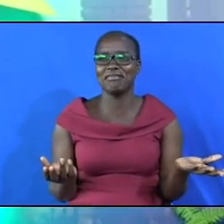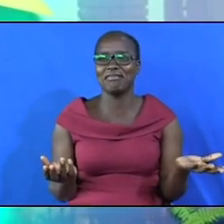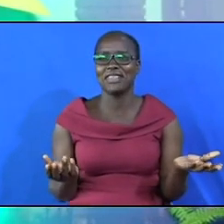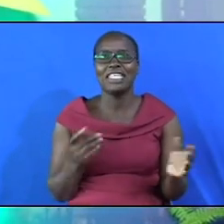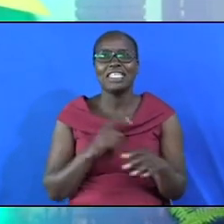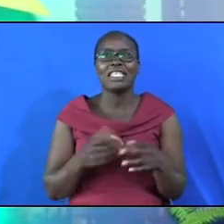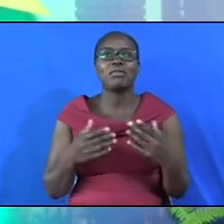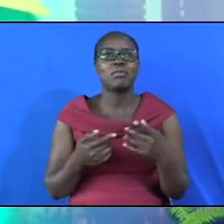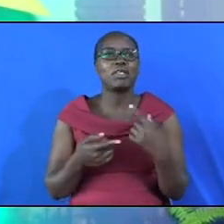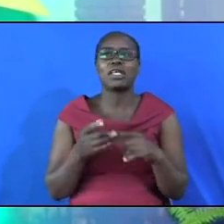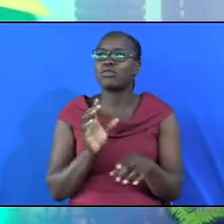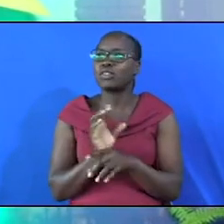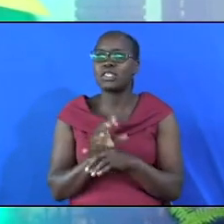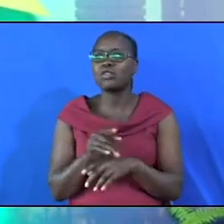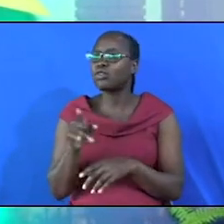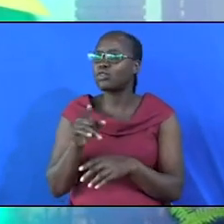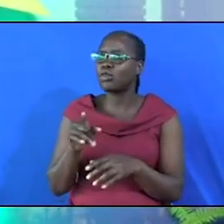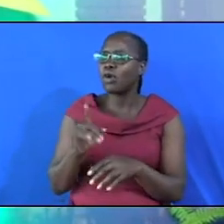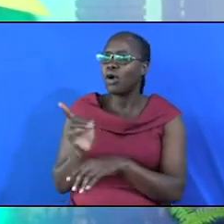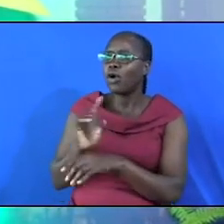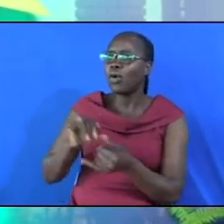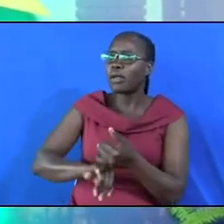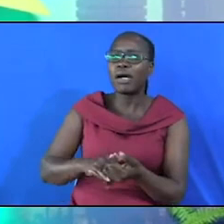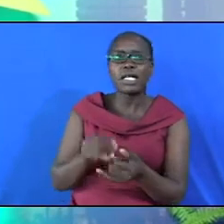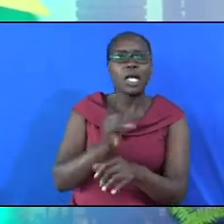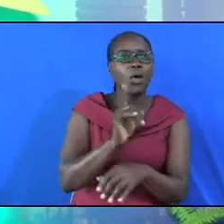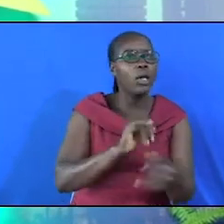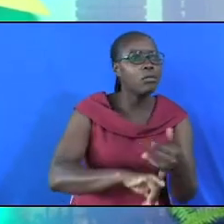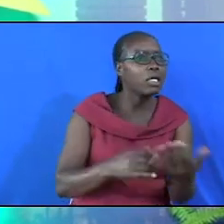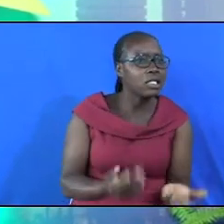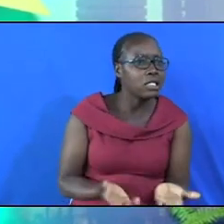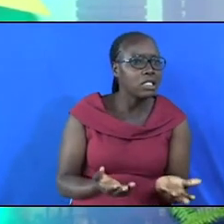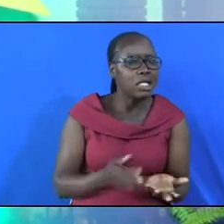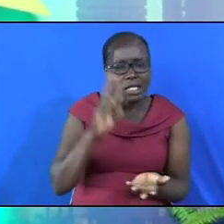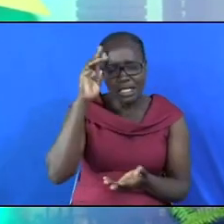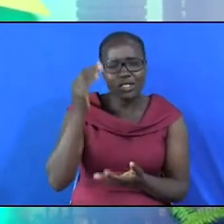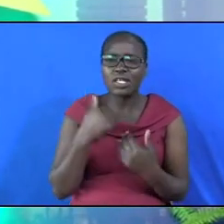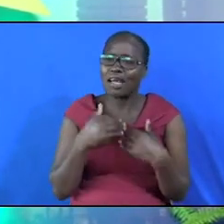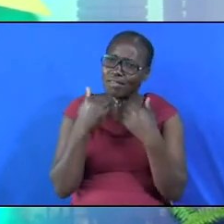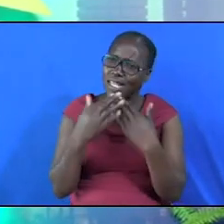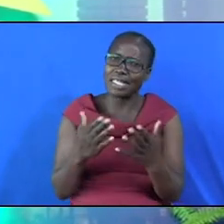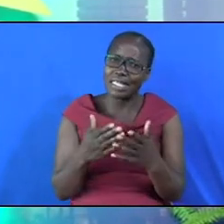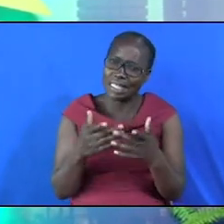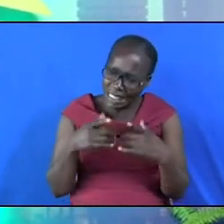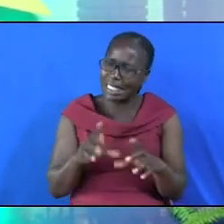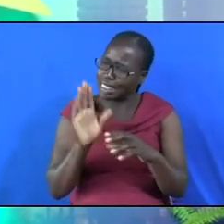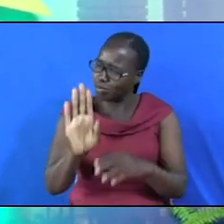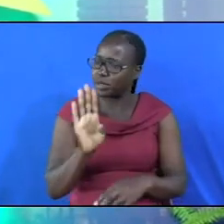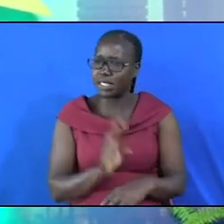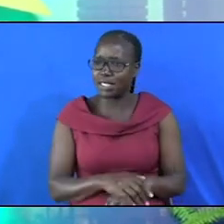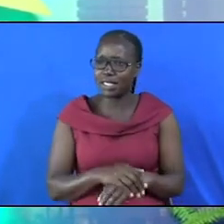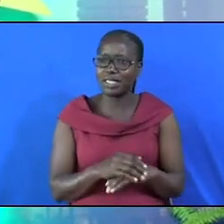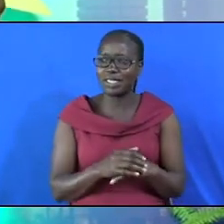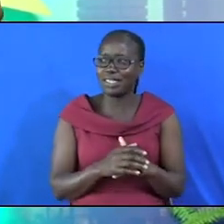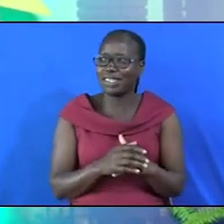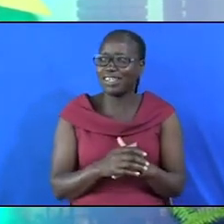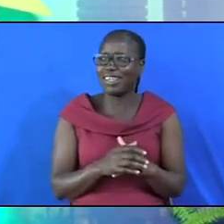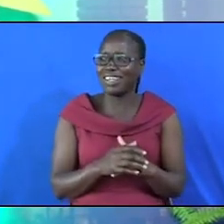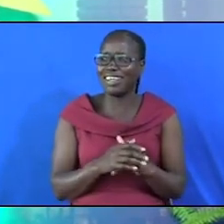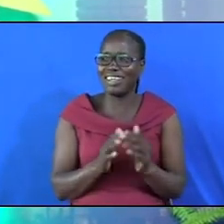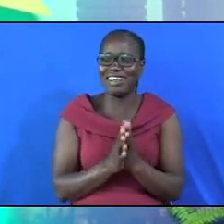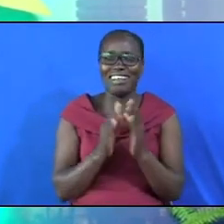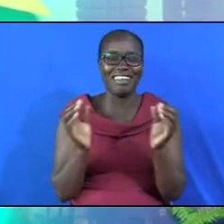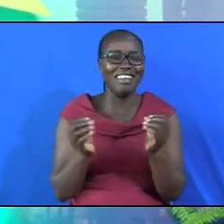When people come to church, when are you getting married? When are you getting married? My friend, you don't produce husbands. Let people be.